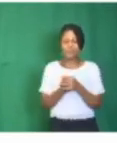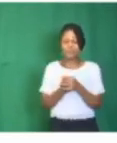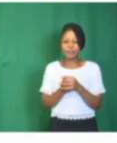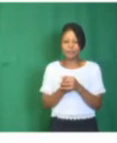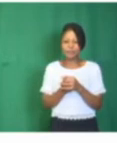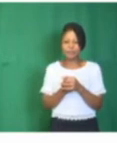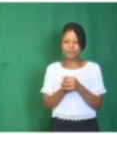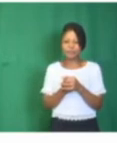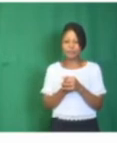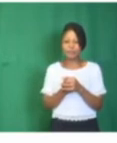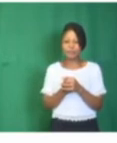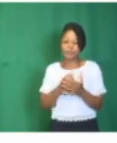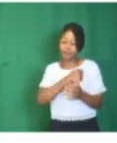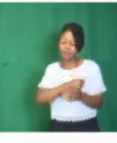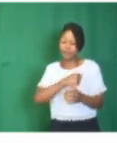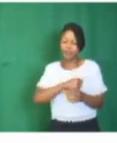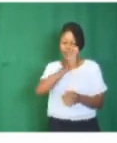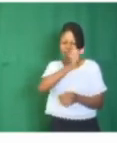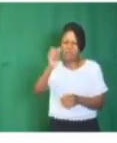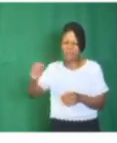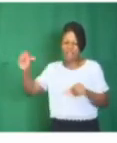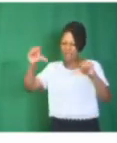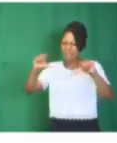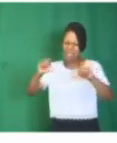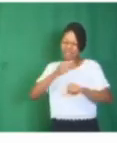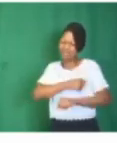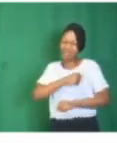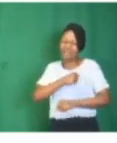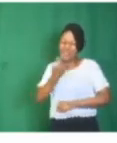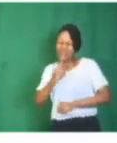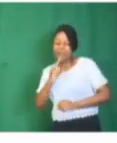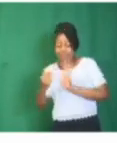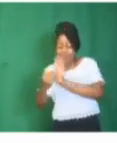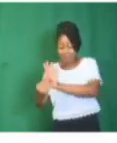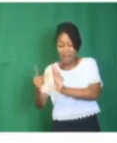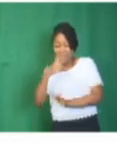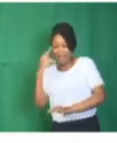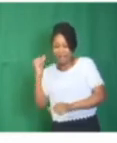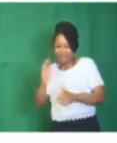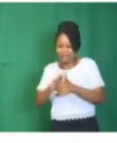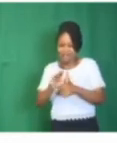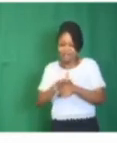urethra. Pardon me with the handwriting, but that's just it. I want you to